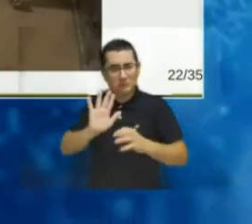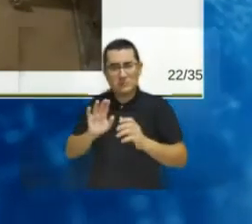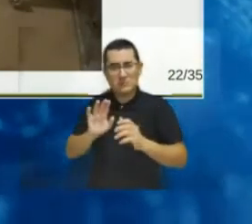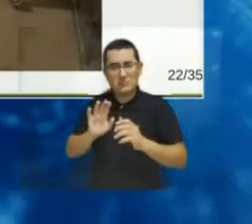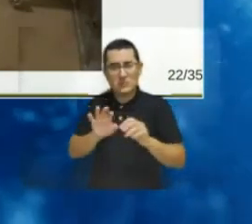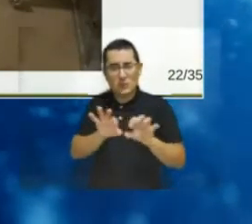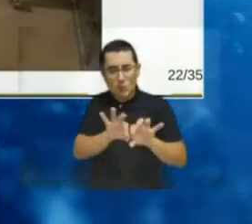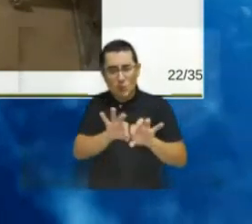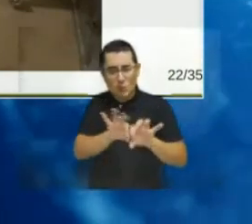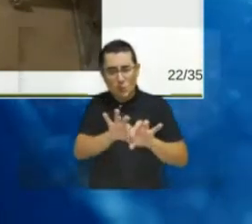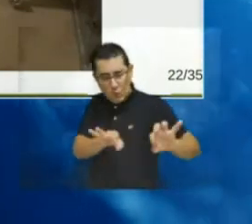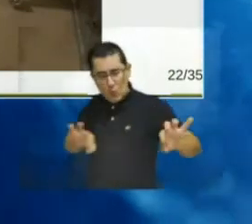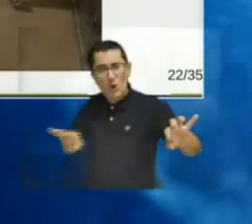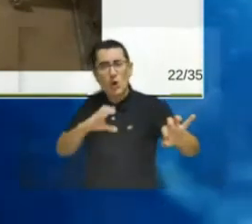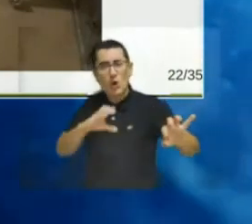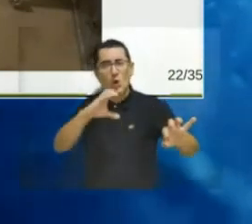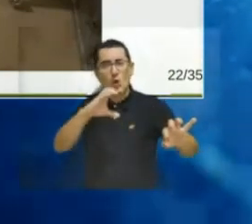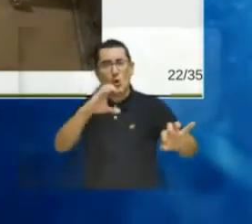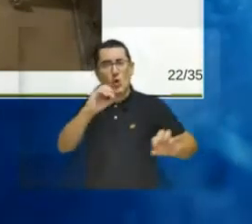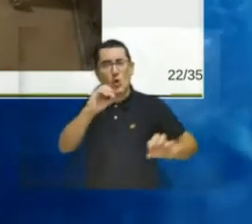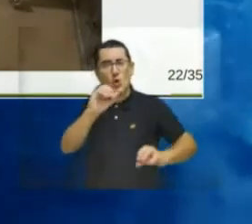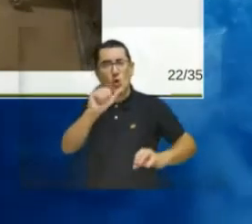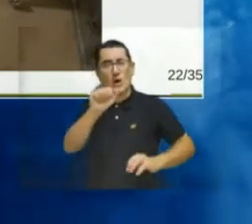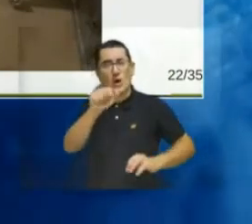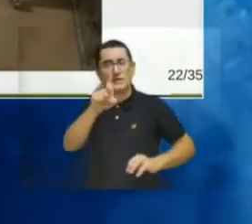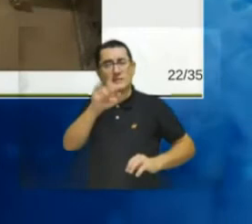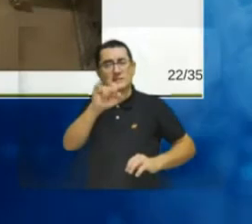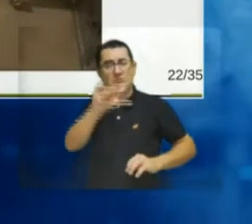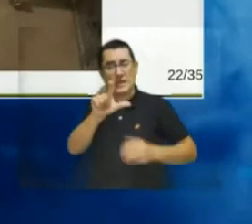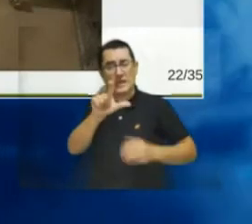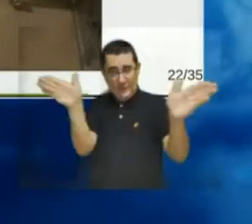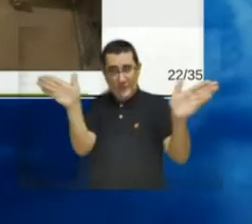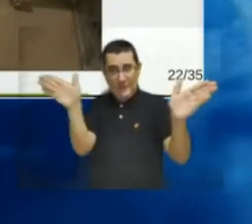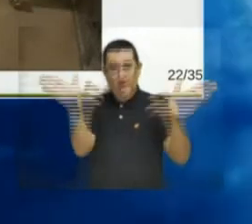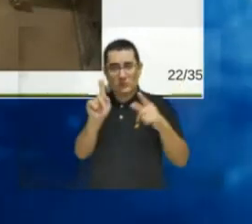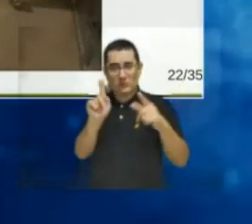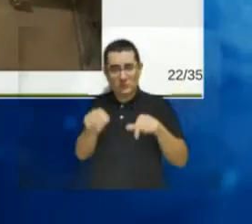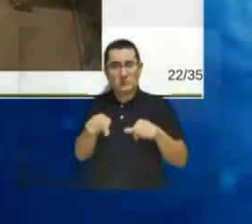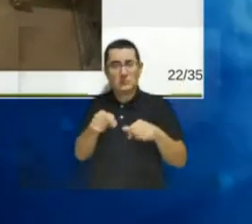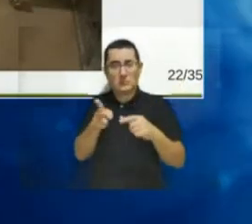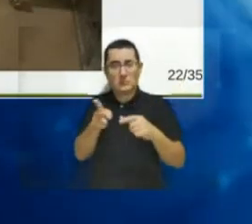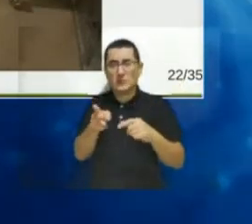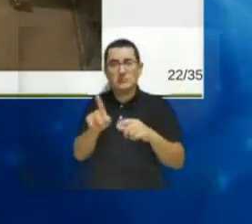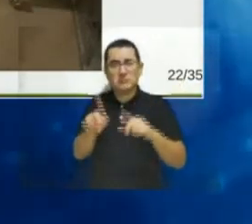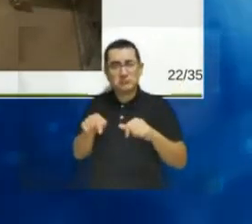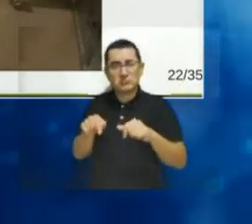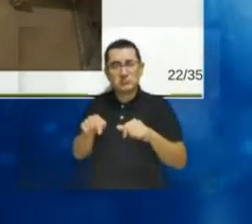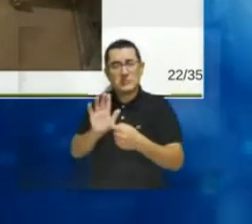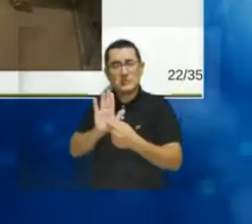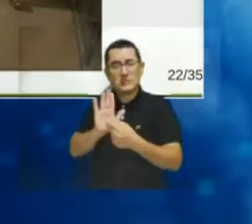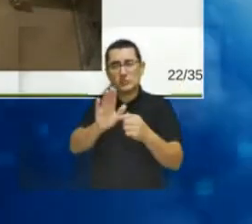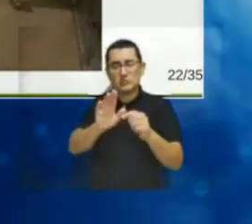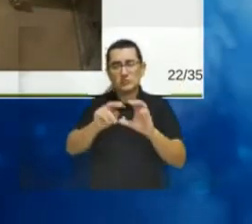as a conductor in the test of concepts and so on. And if we have the generation of the signal,